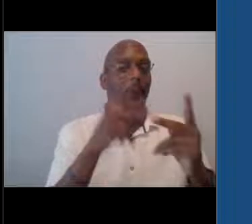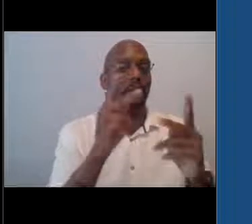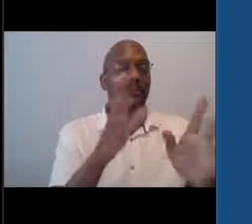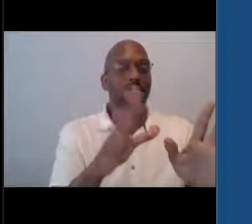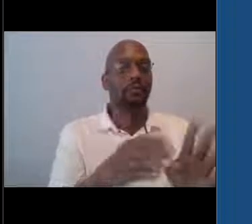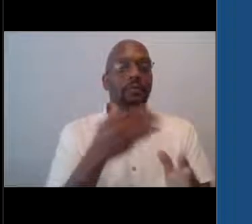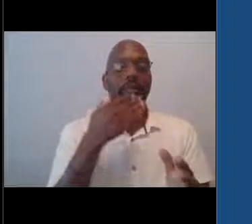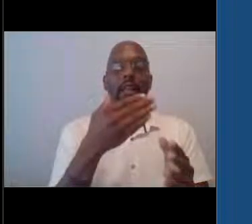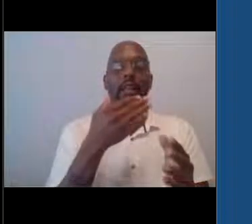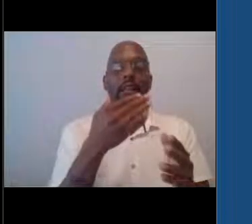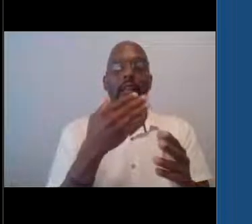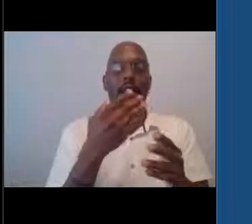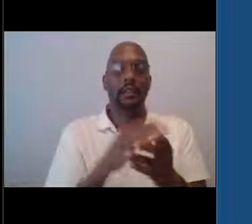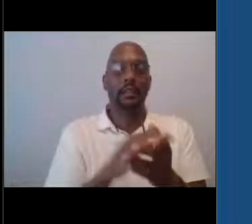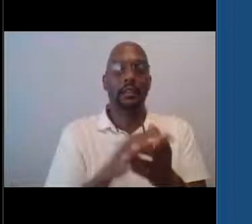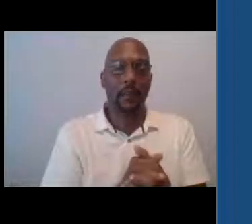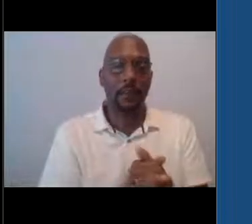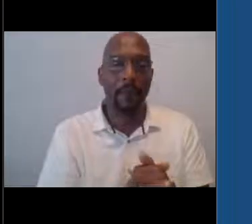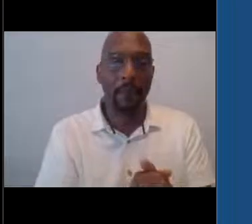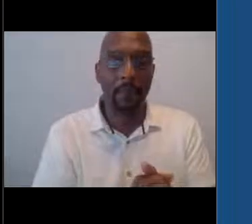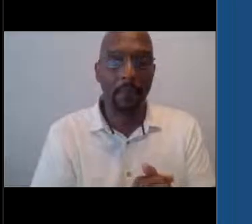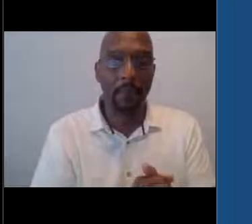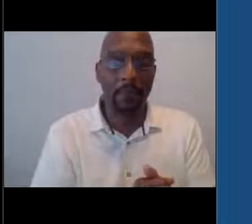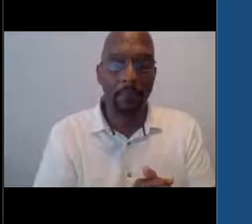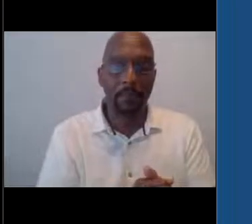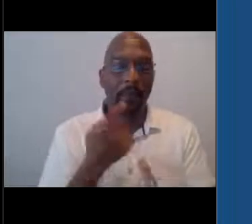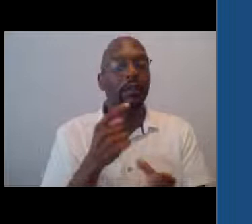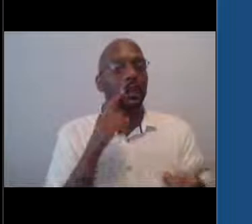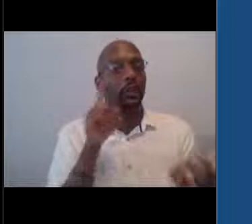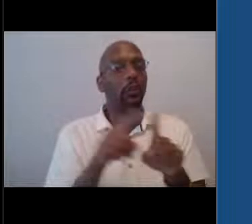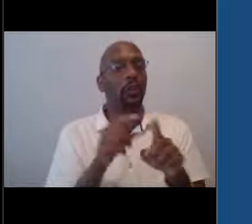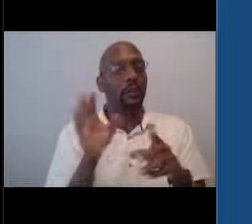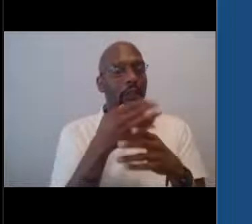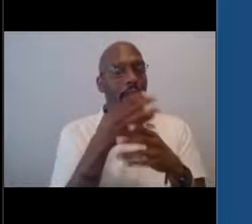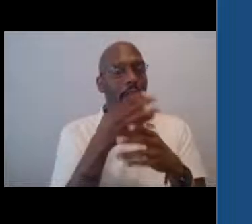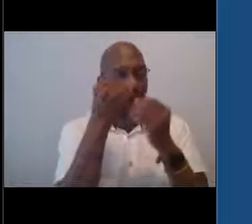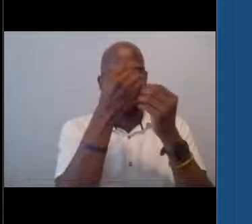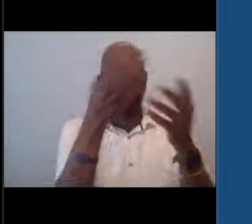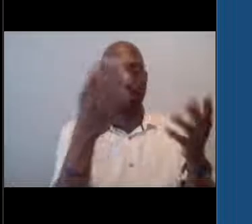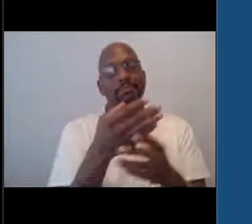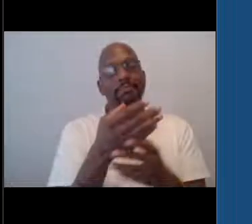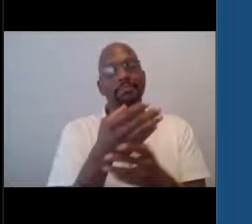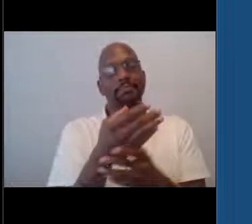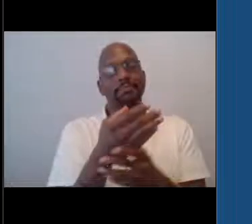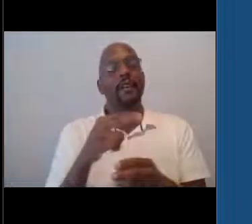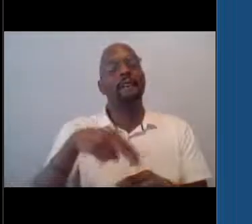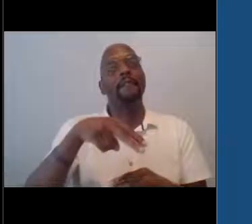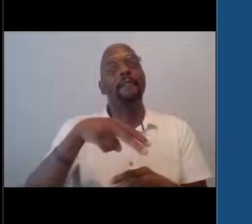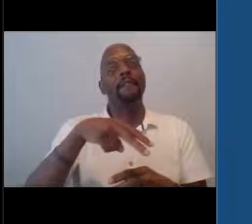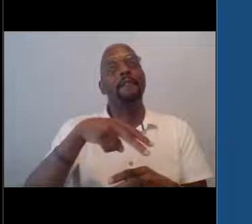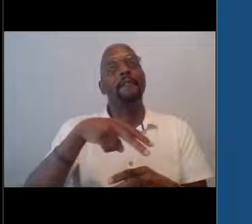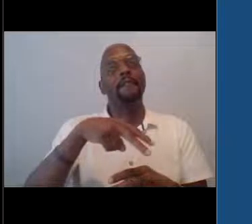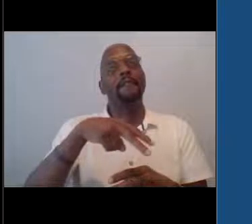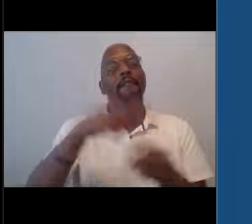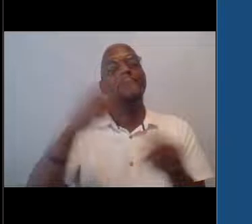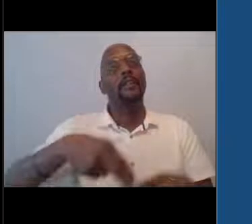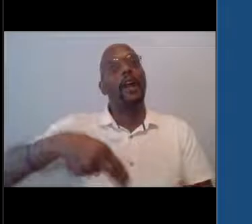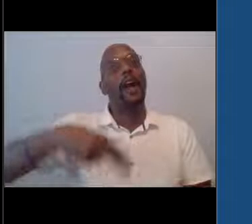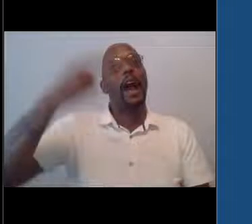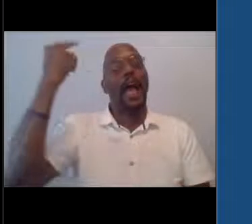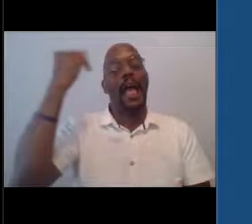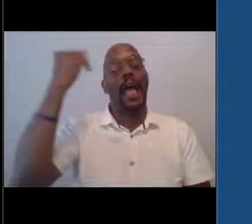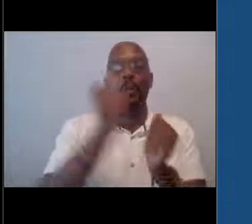for the opportunity to share a little bit of what's been going on from a very high level in